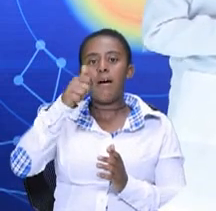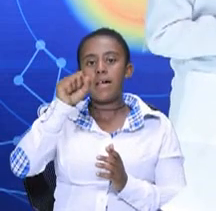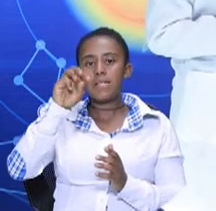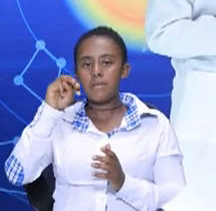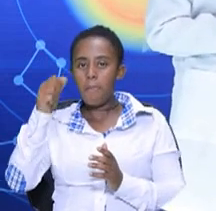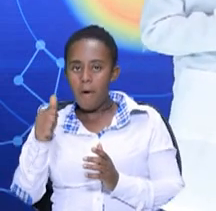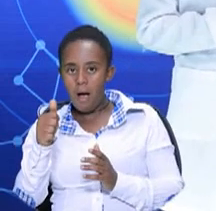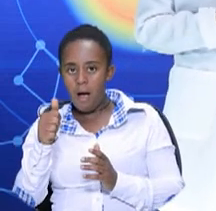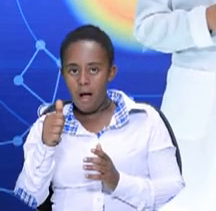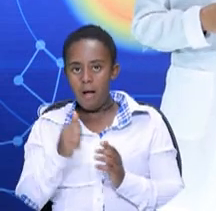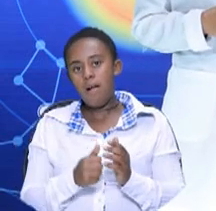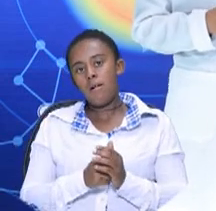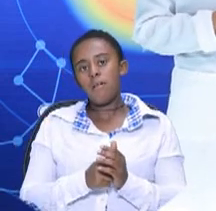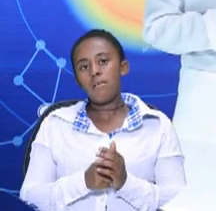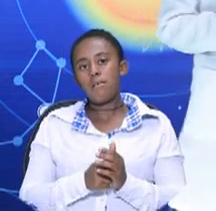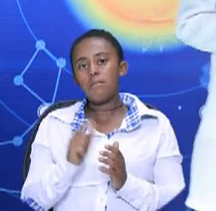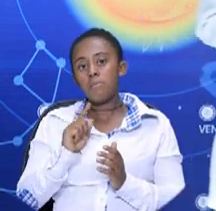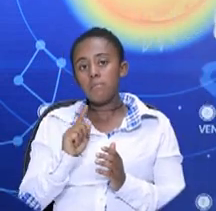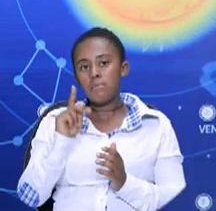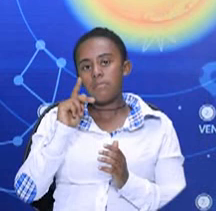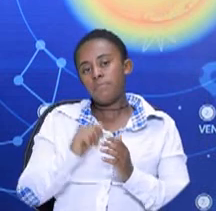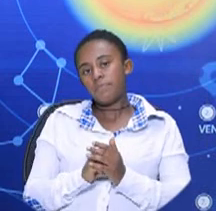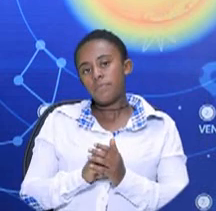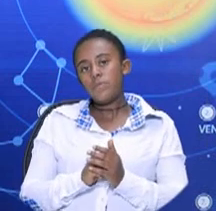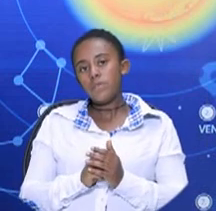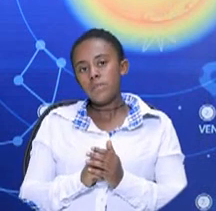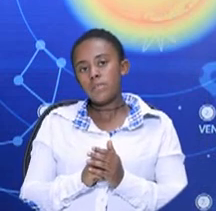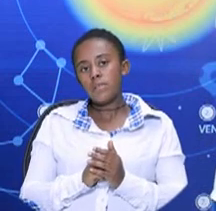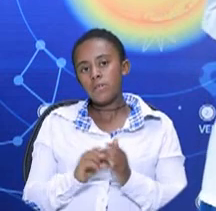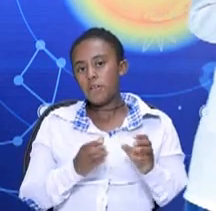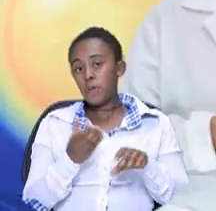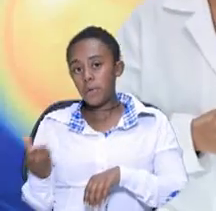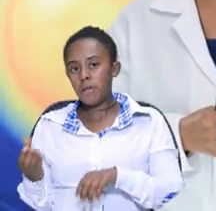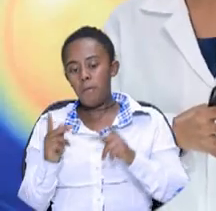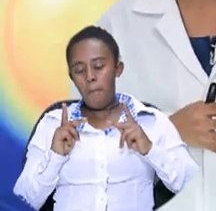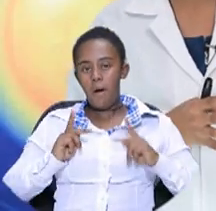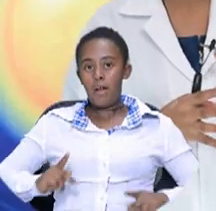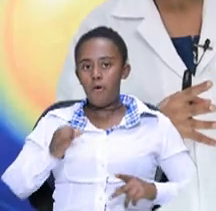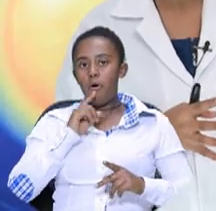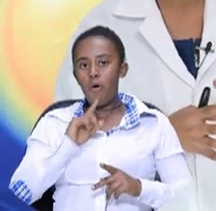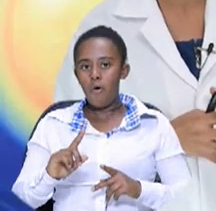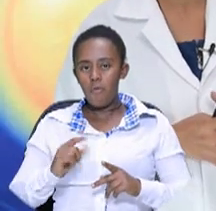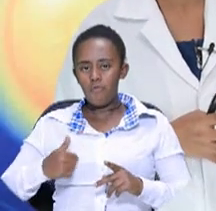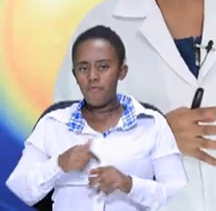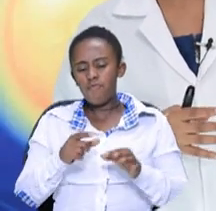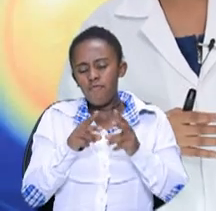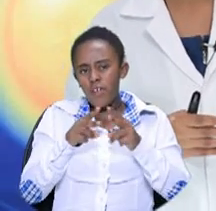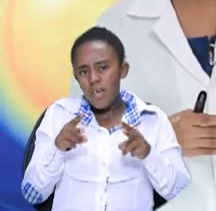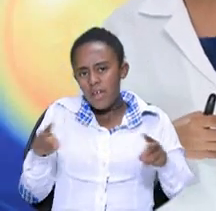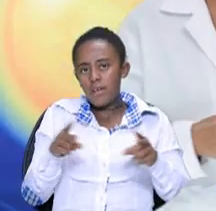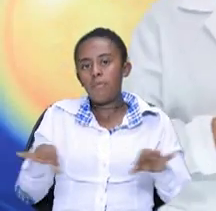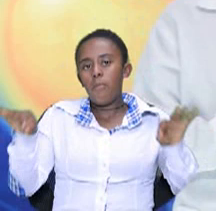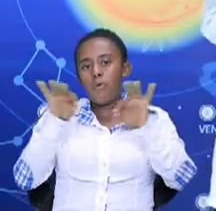first component is the plasma. The plasma is the liquid part of our blood, and it is very important